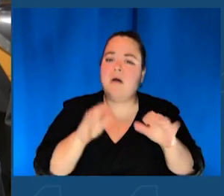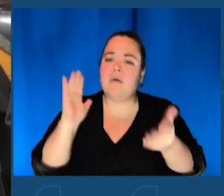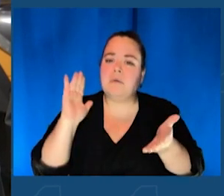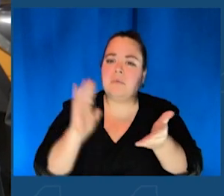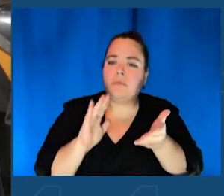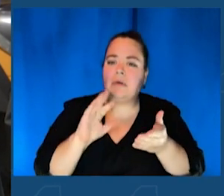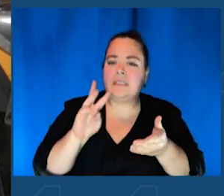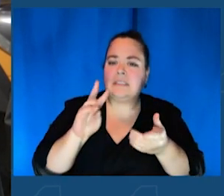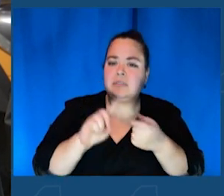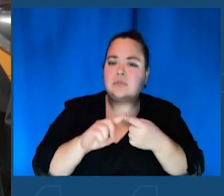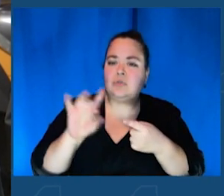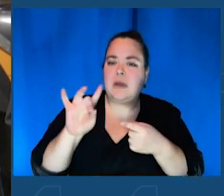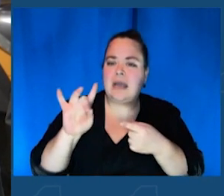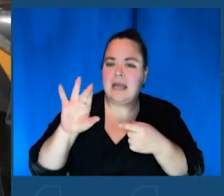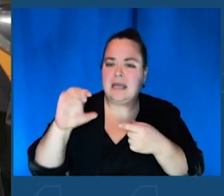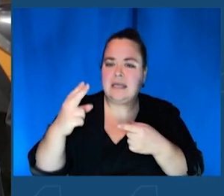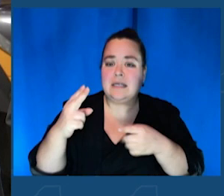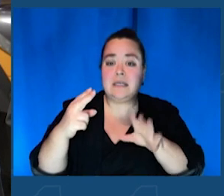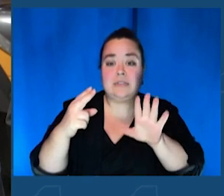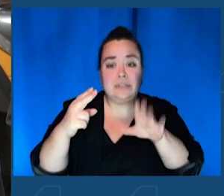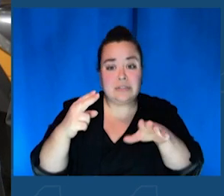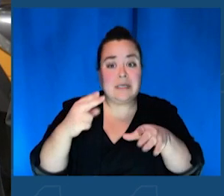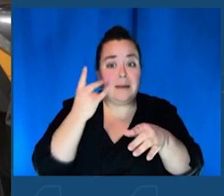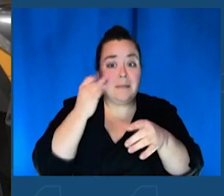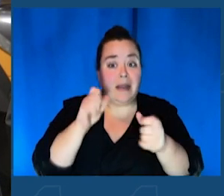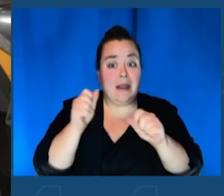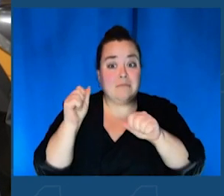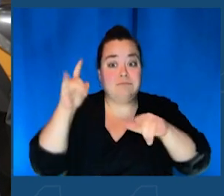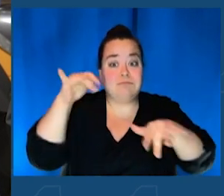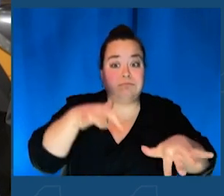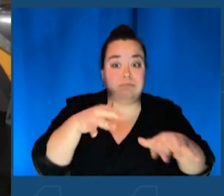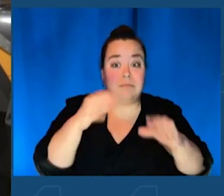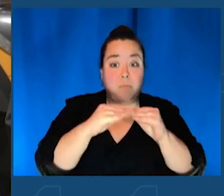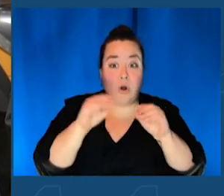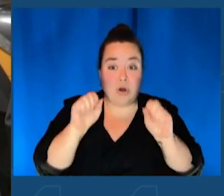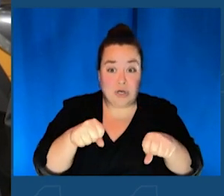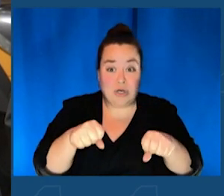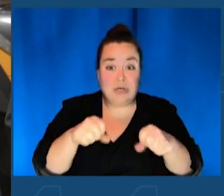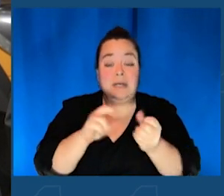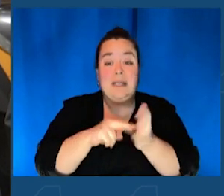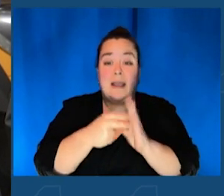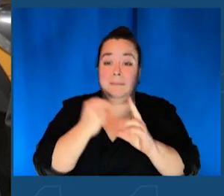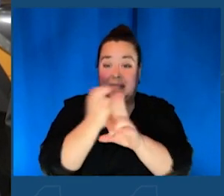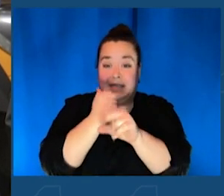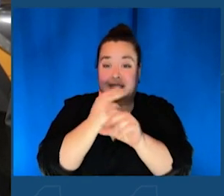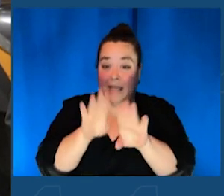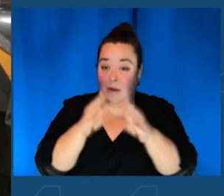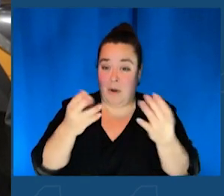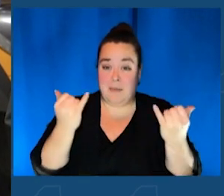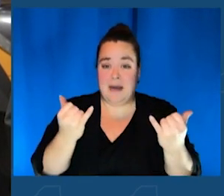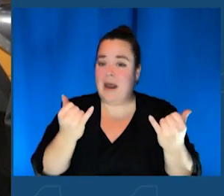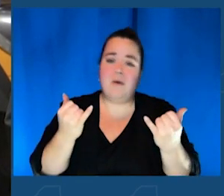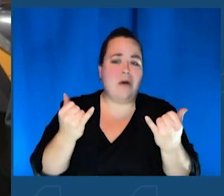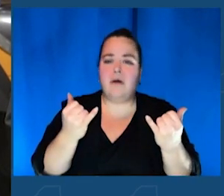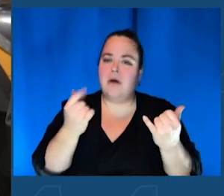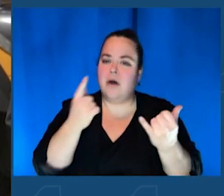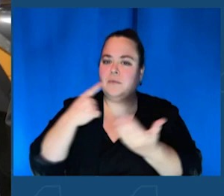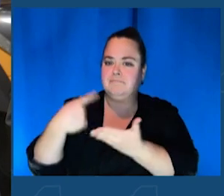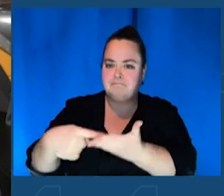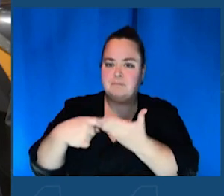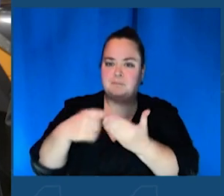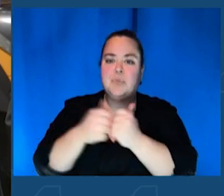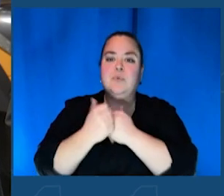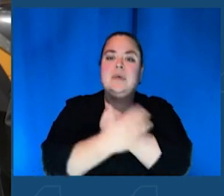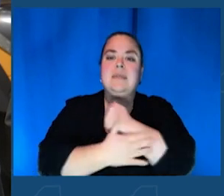changing. We wanted to make sure that before we officially open up the thruway to everybody, and working in concert with the county executive and